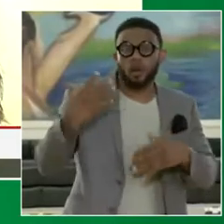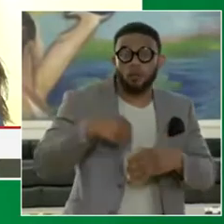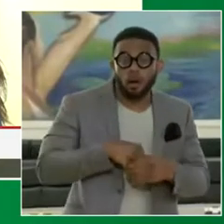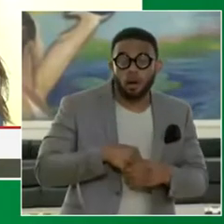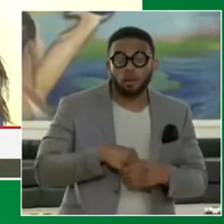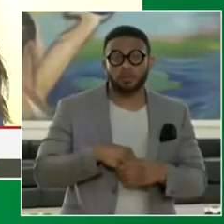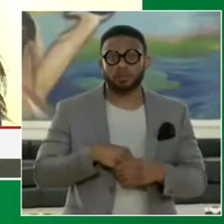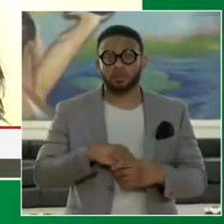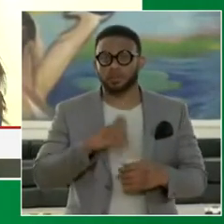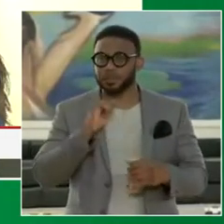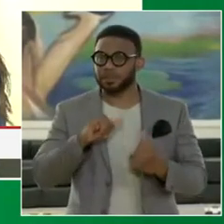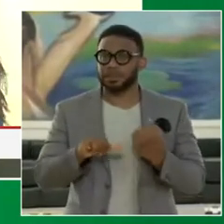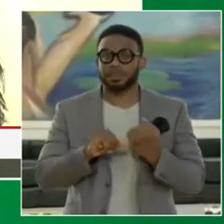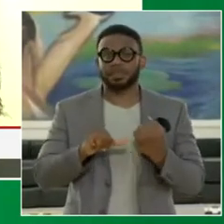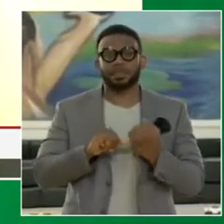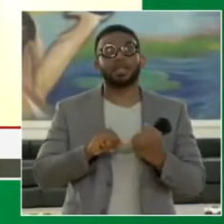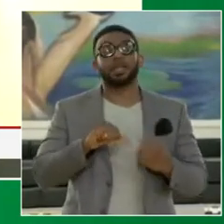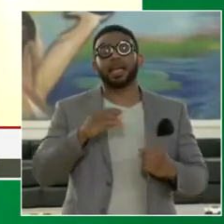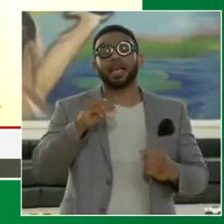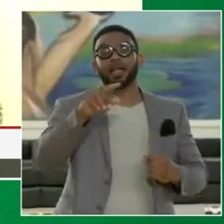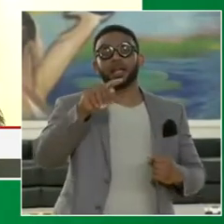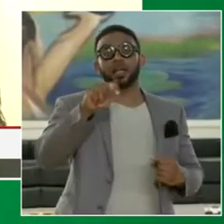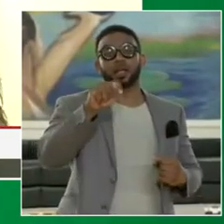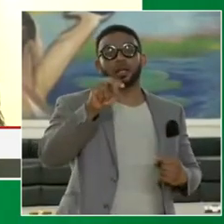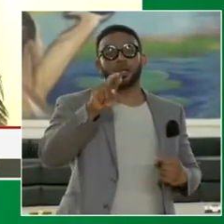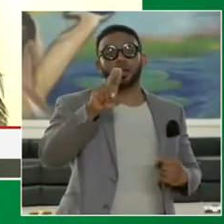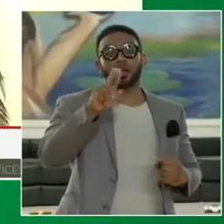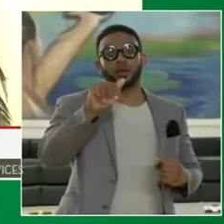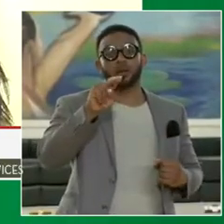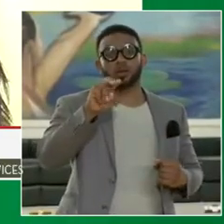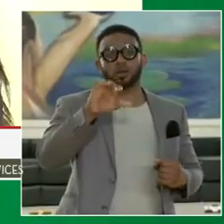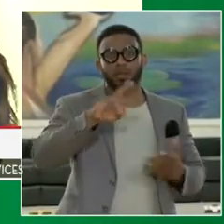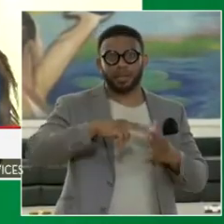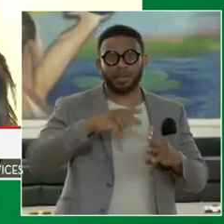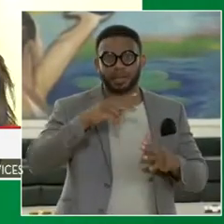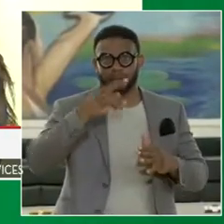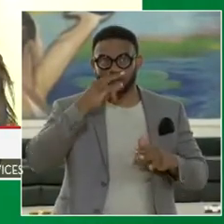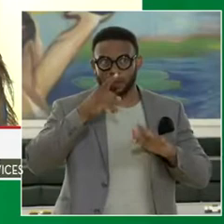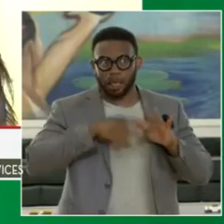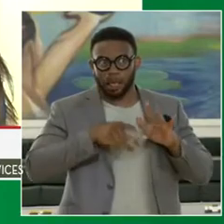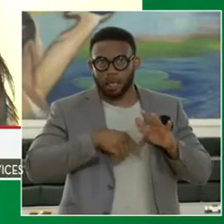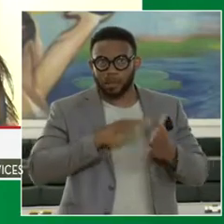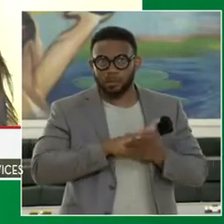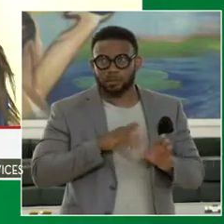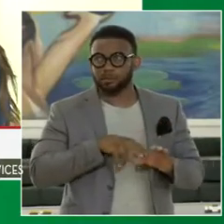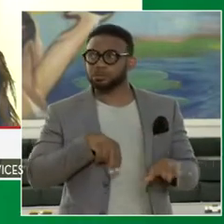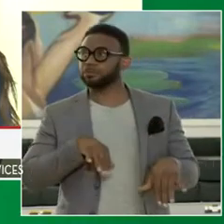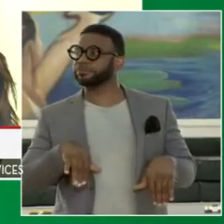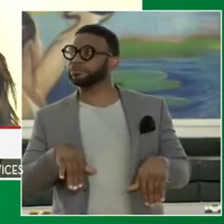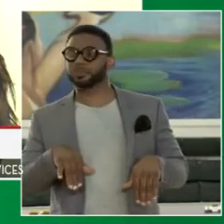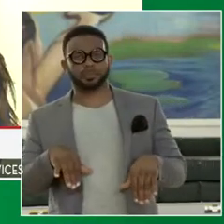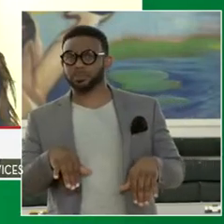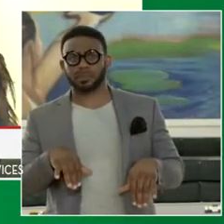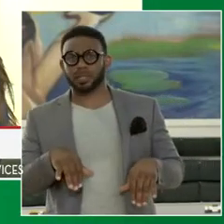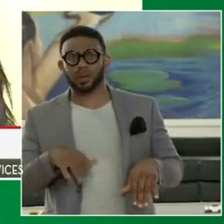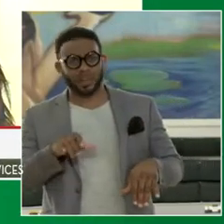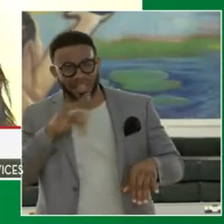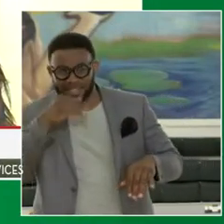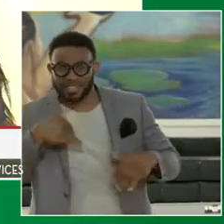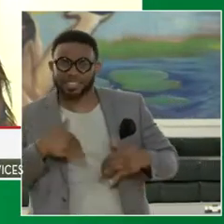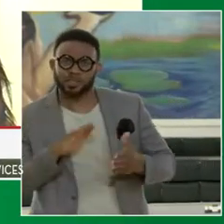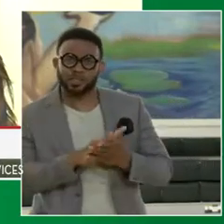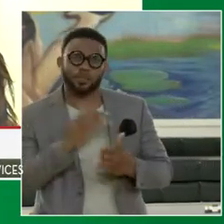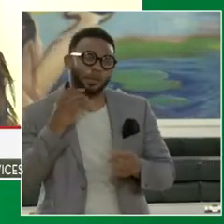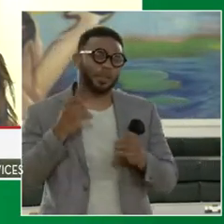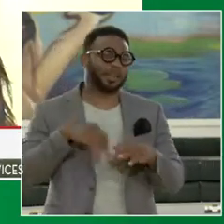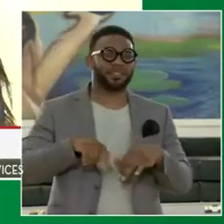the juvenile justice system is truancy. We talk about it all the time, right? We need our young people in school, but for many of our young